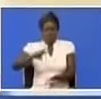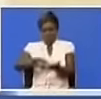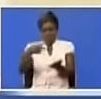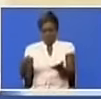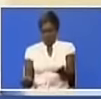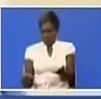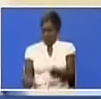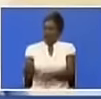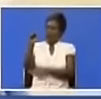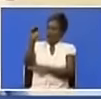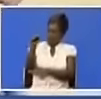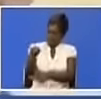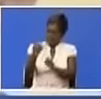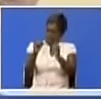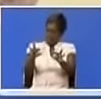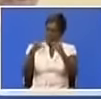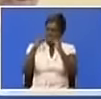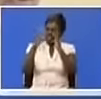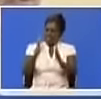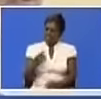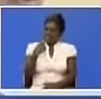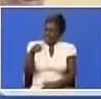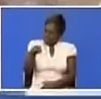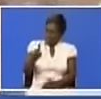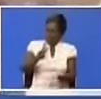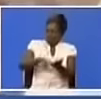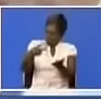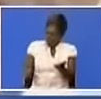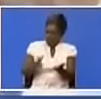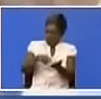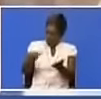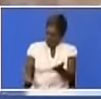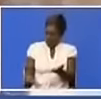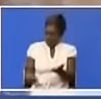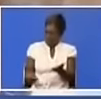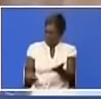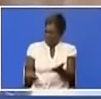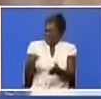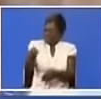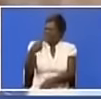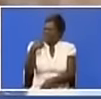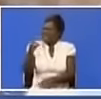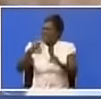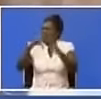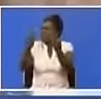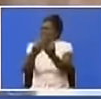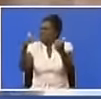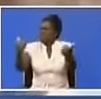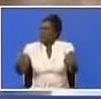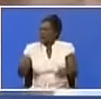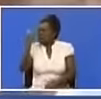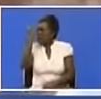goes ahead to ask if the head teacher's claims are true that the boy had fallen sick the previous day, why weren't his